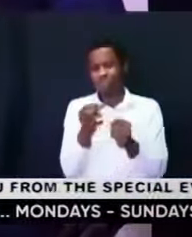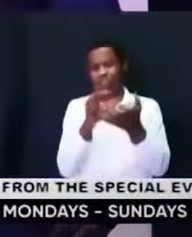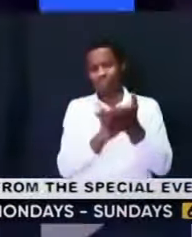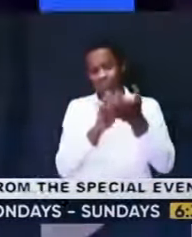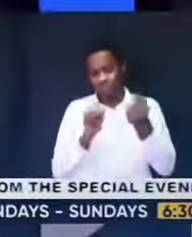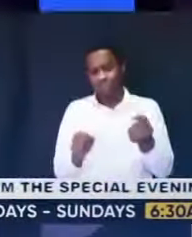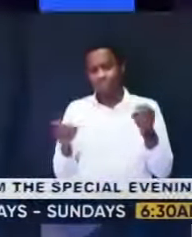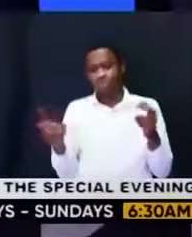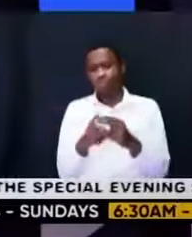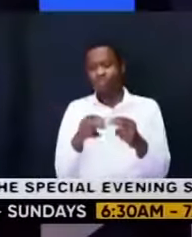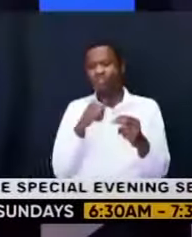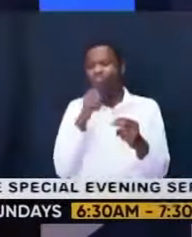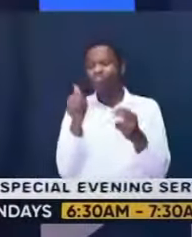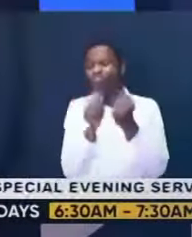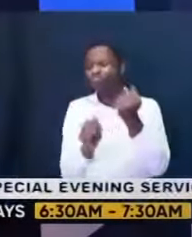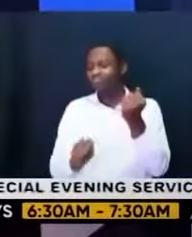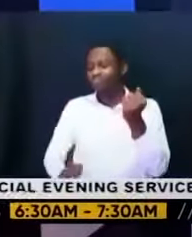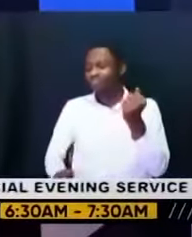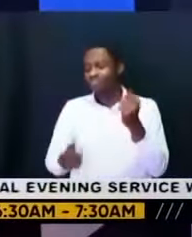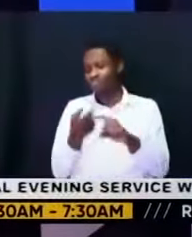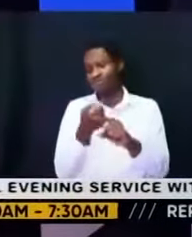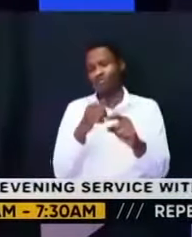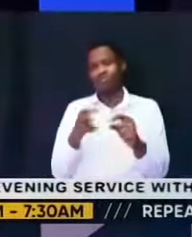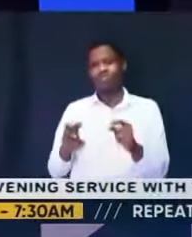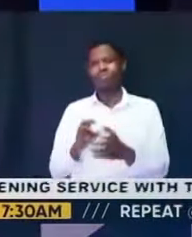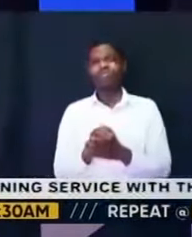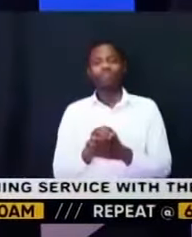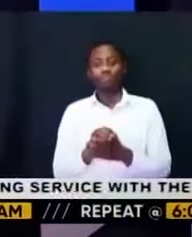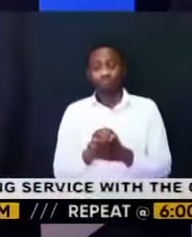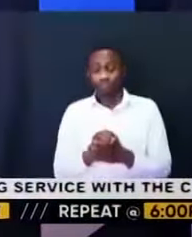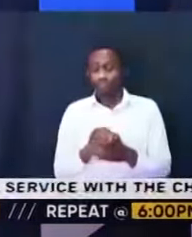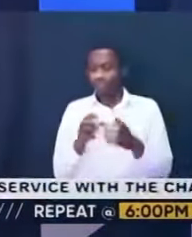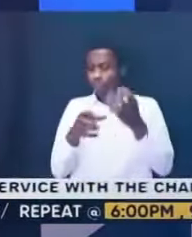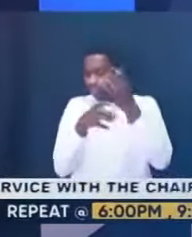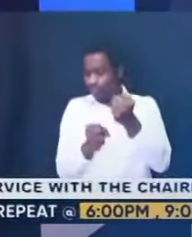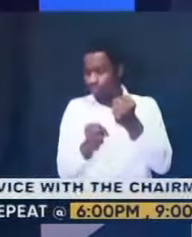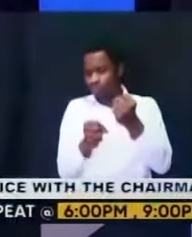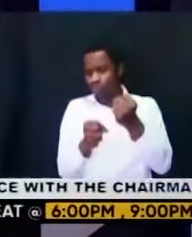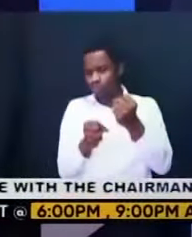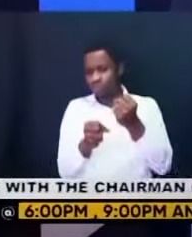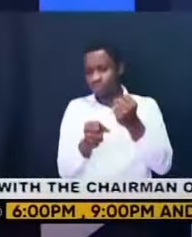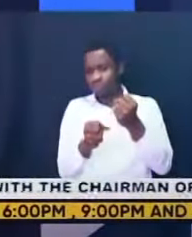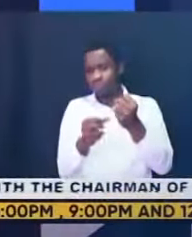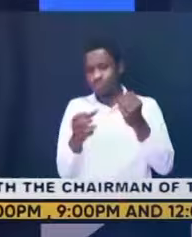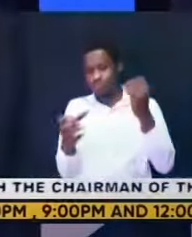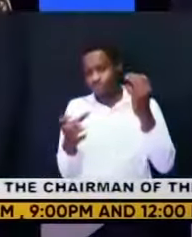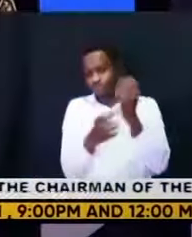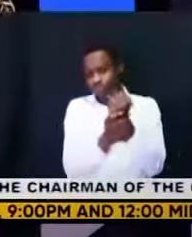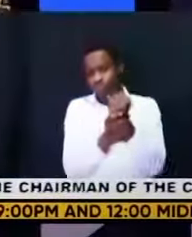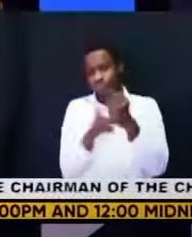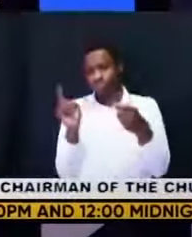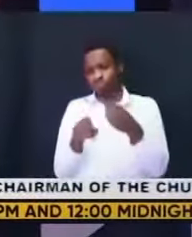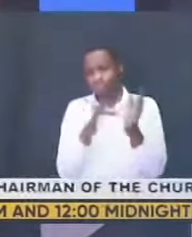so that we don't drift away from it let us hold fast to the Jesus